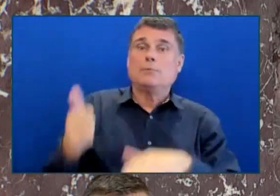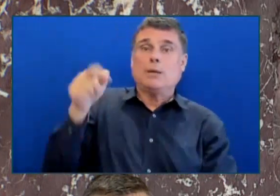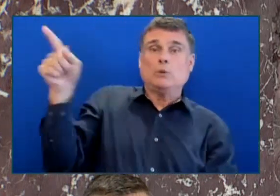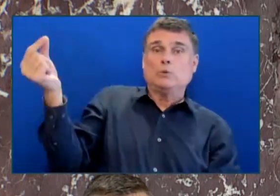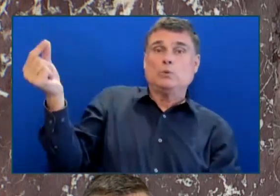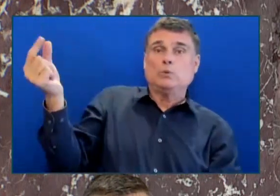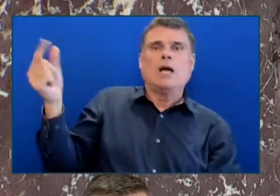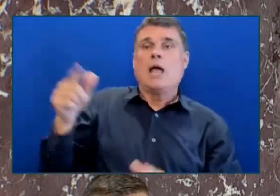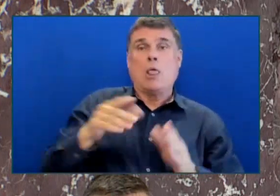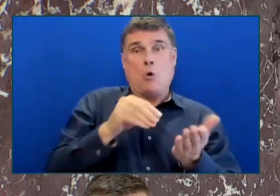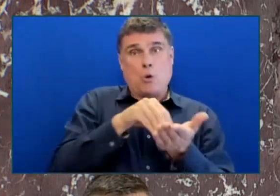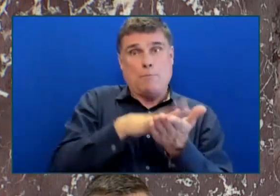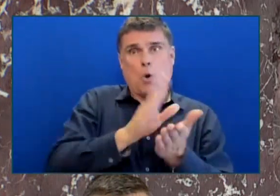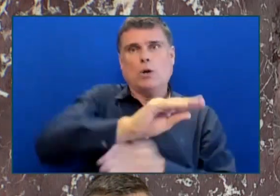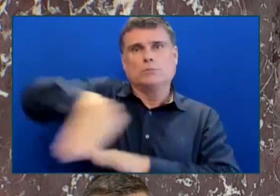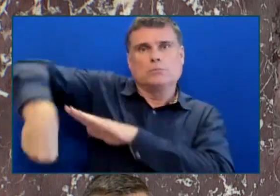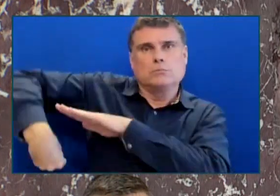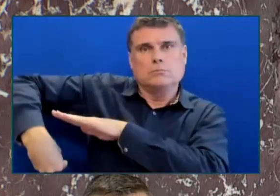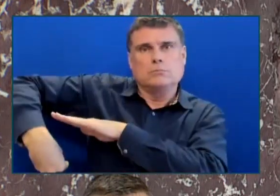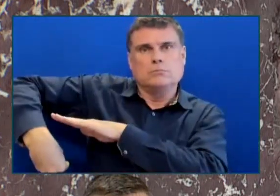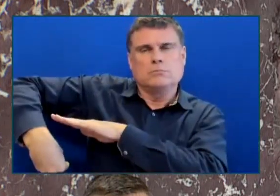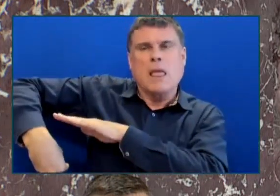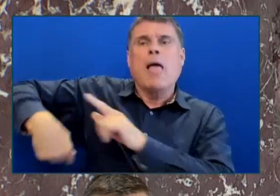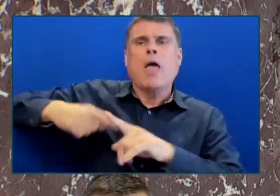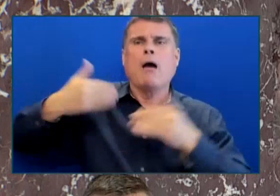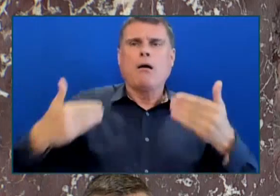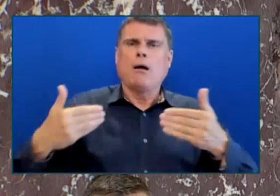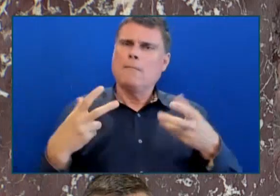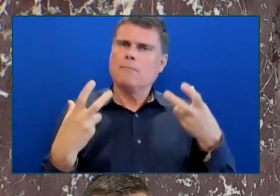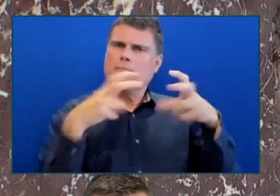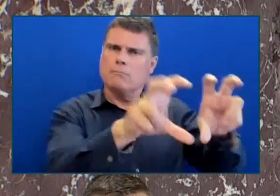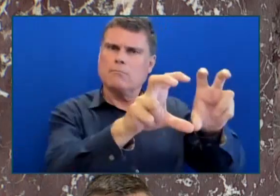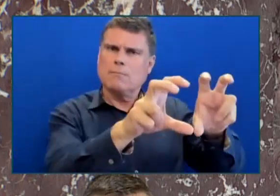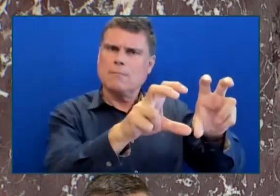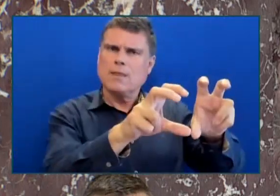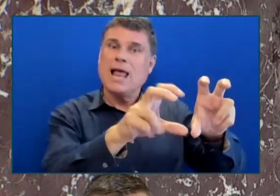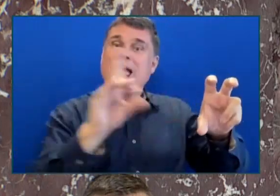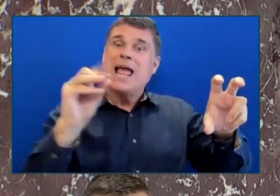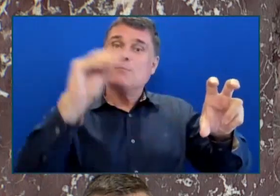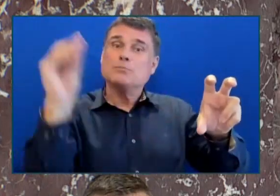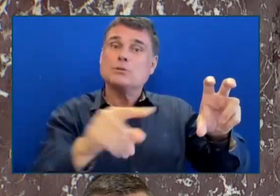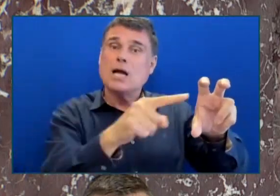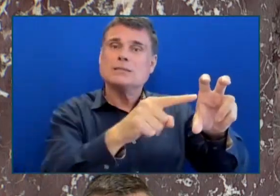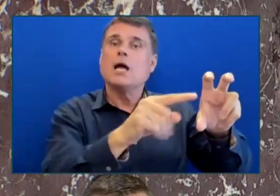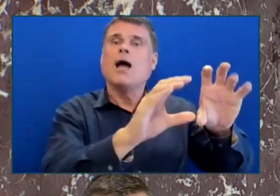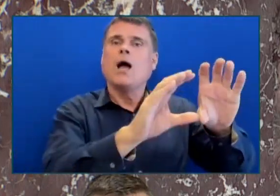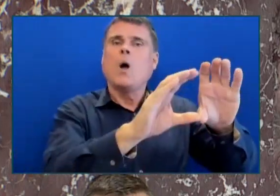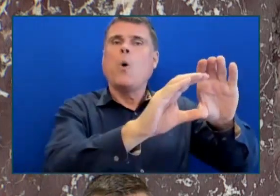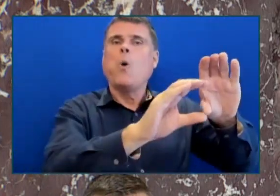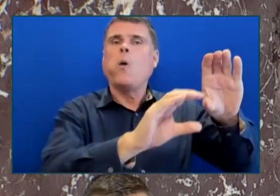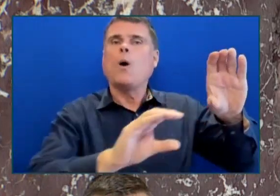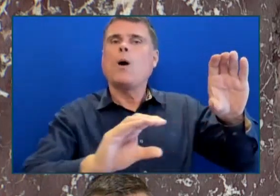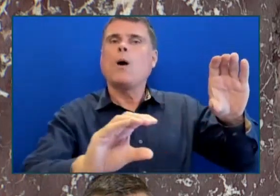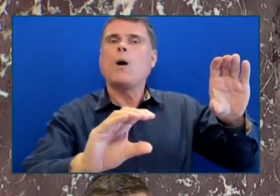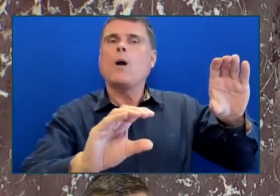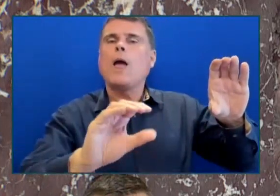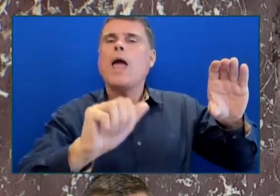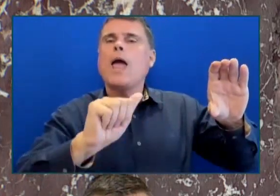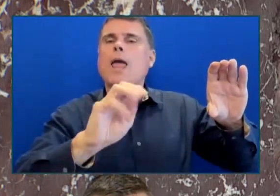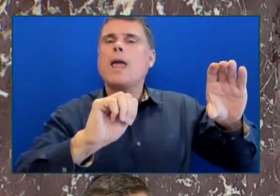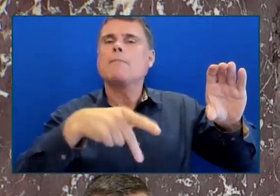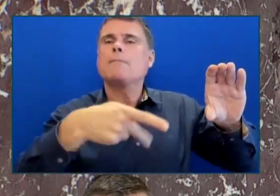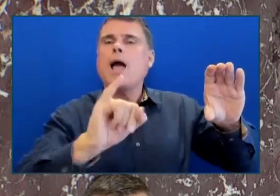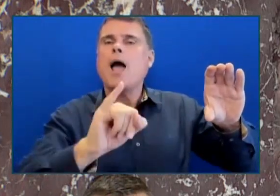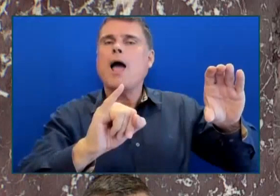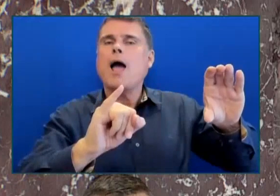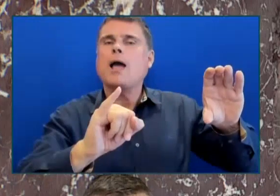that tripling was funneled to the profit-driven subsidiary APMI. That's this government's decision-making, Mr. Speaker.